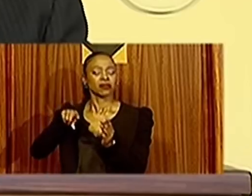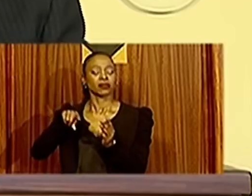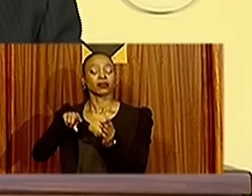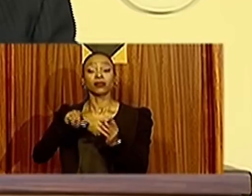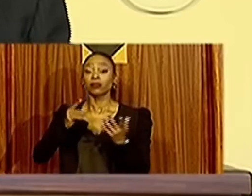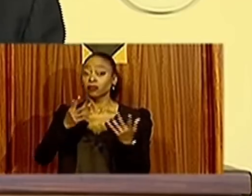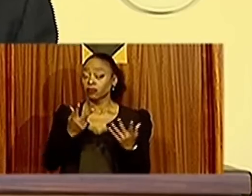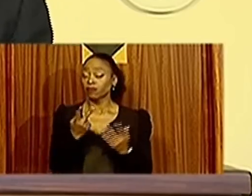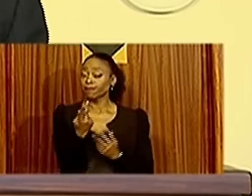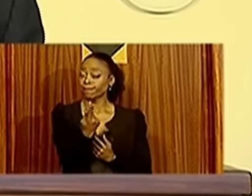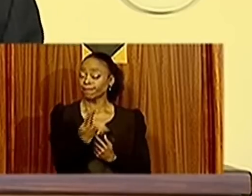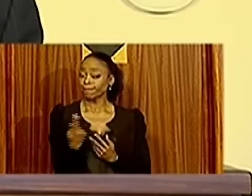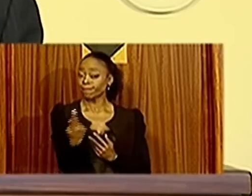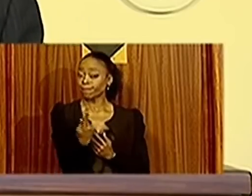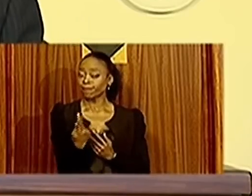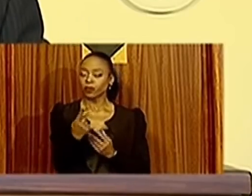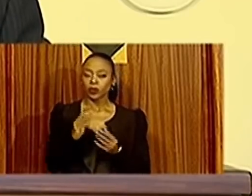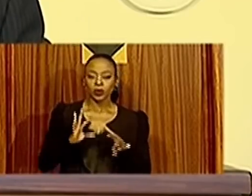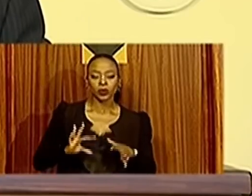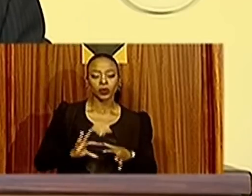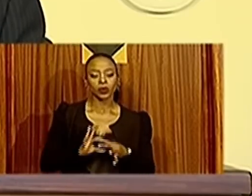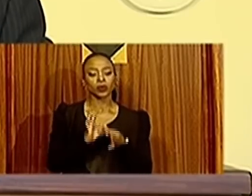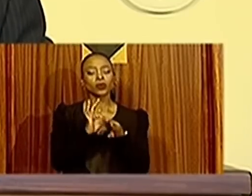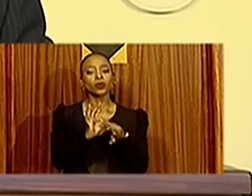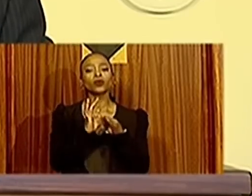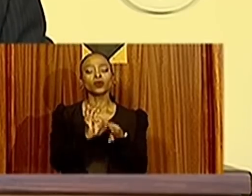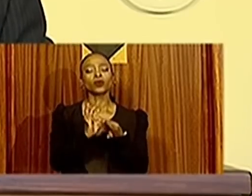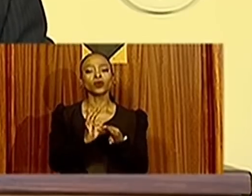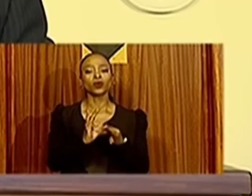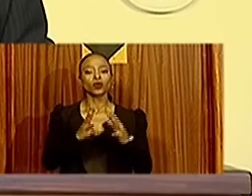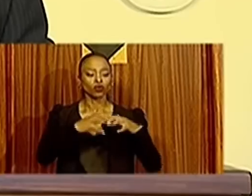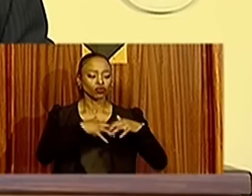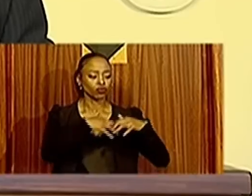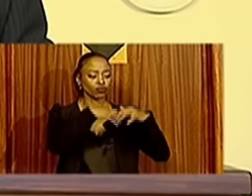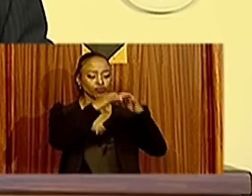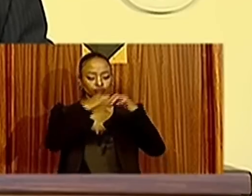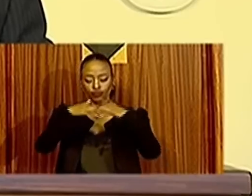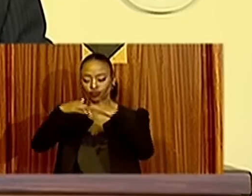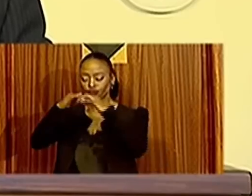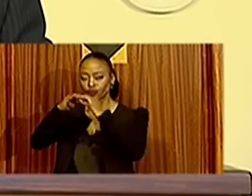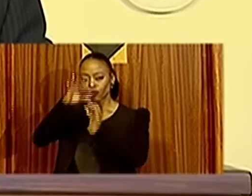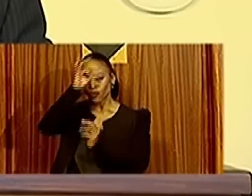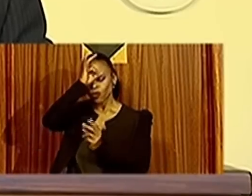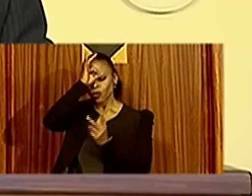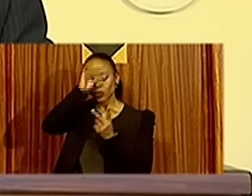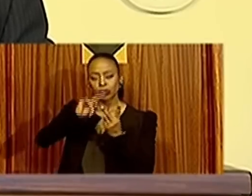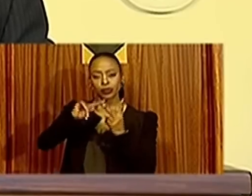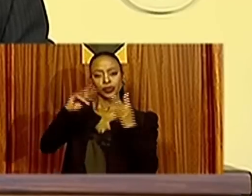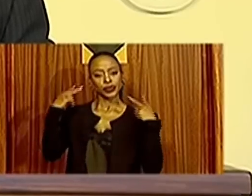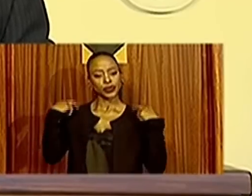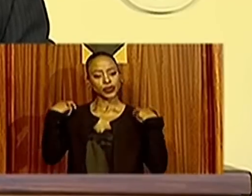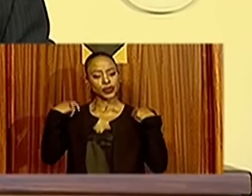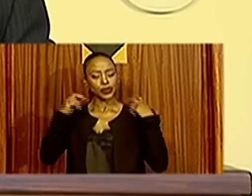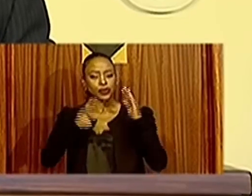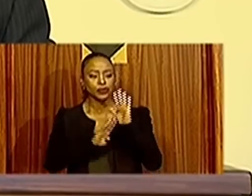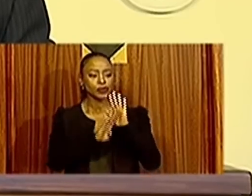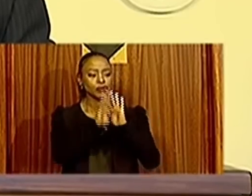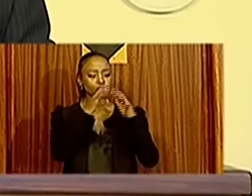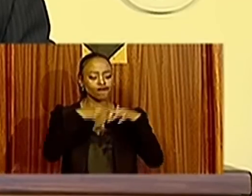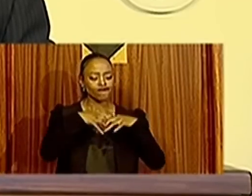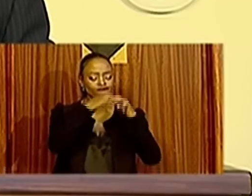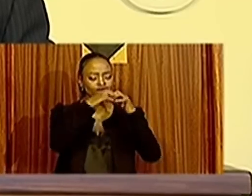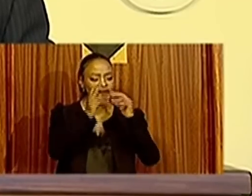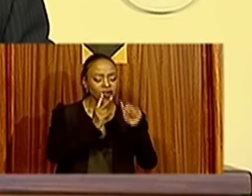Together, we worked to rebuild our law enforcement agencies, our security services, our